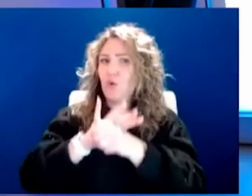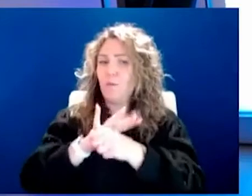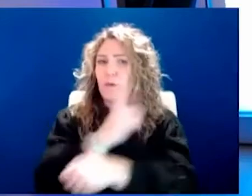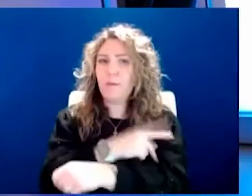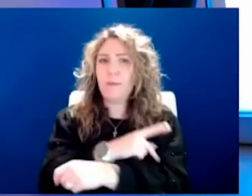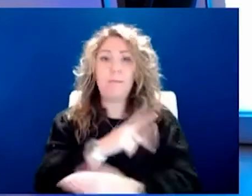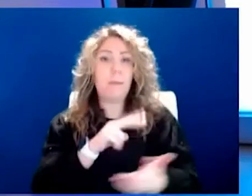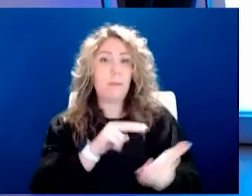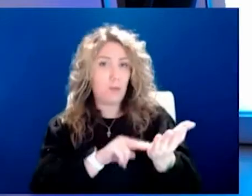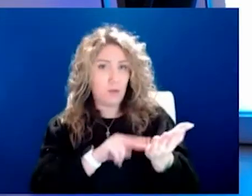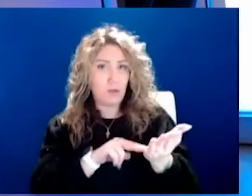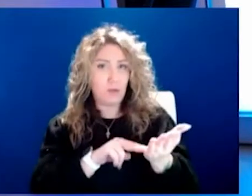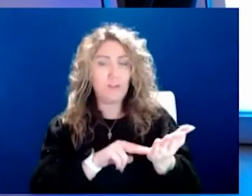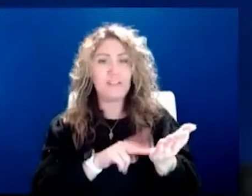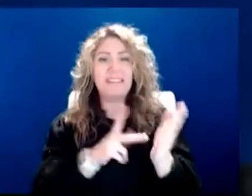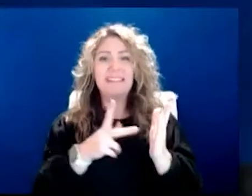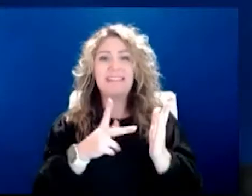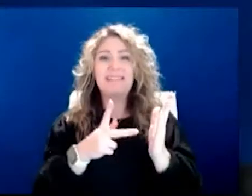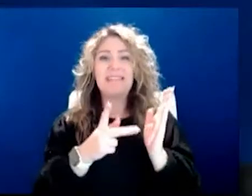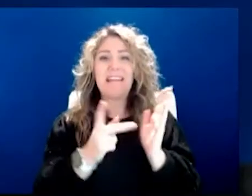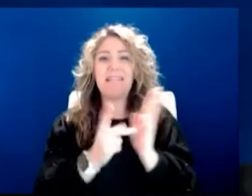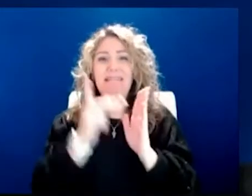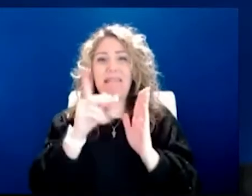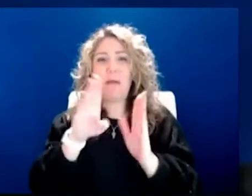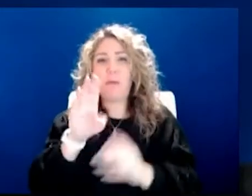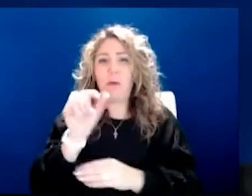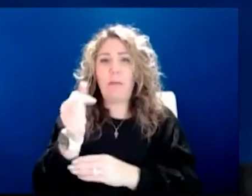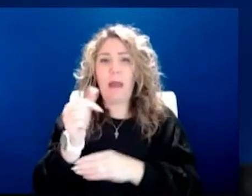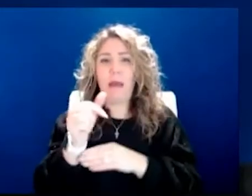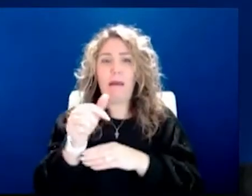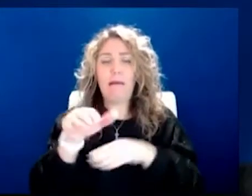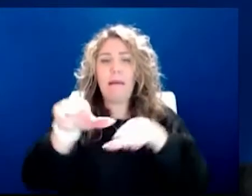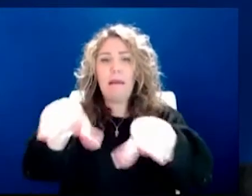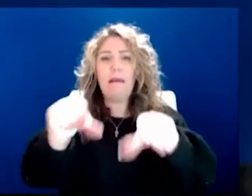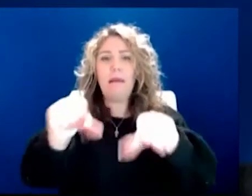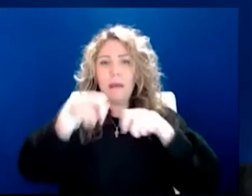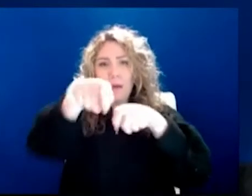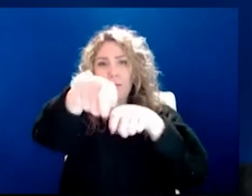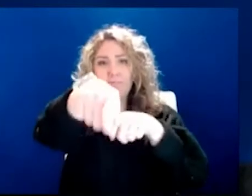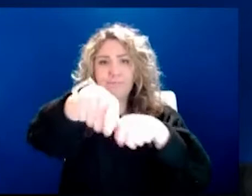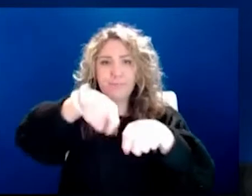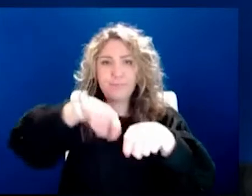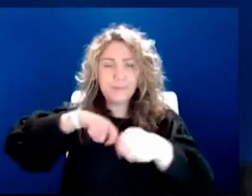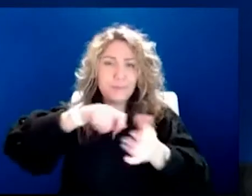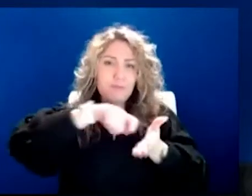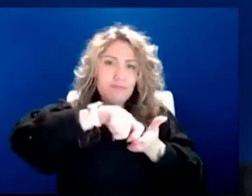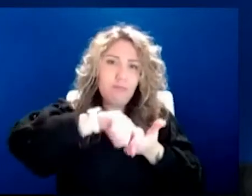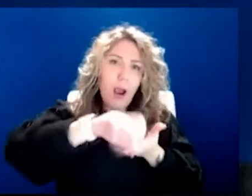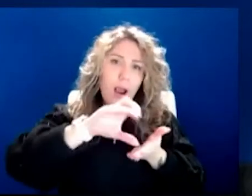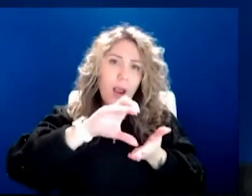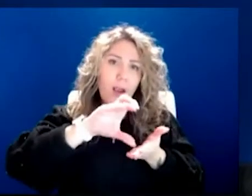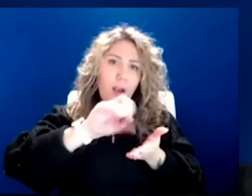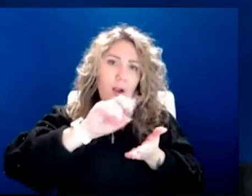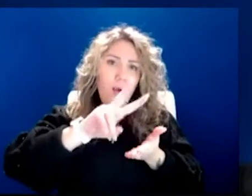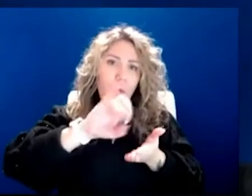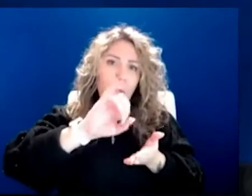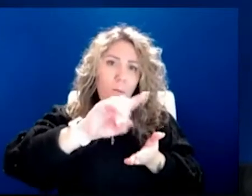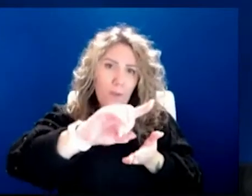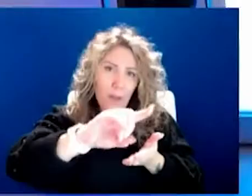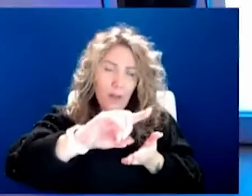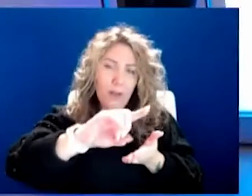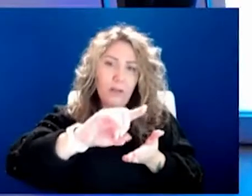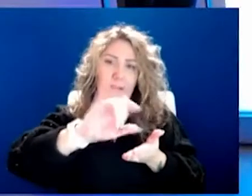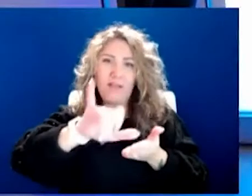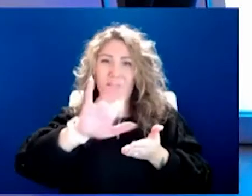do double bag the patients. We write COVID positive on the bag, and that's pretty much what we do. So they're